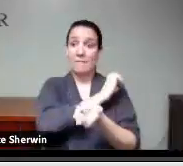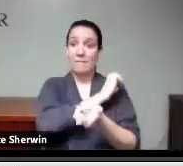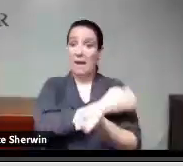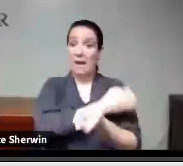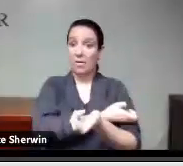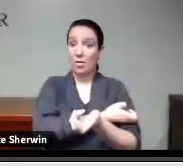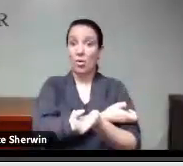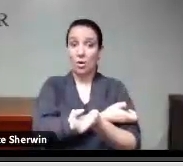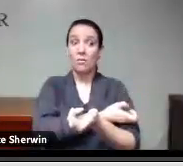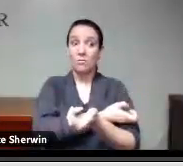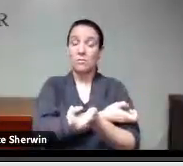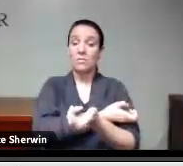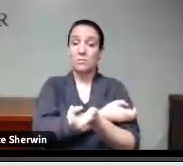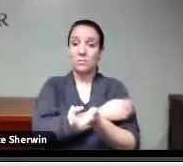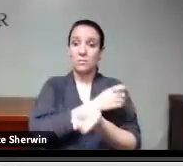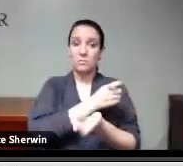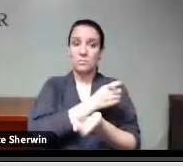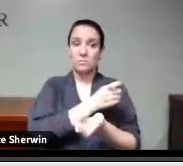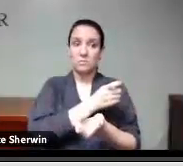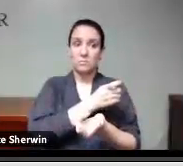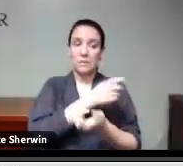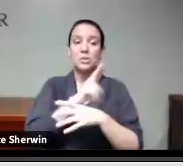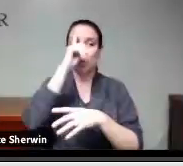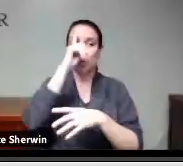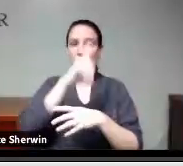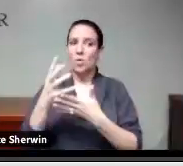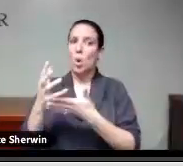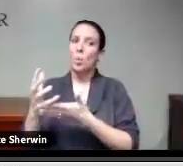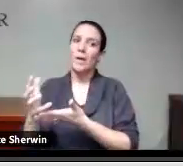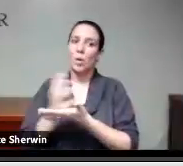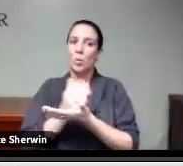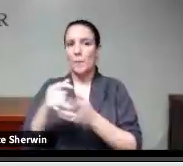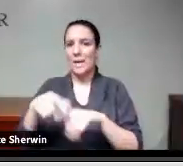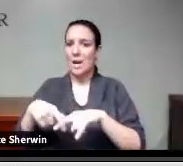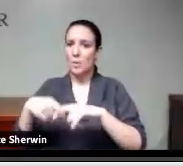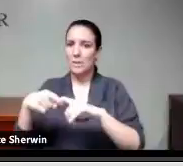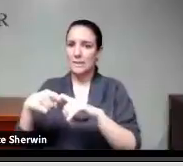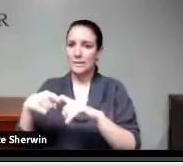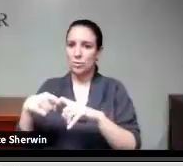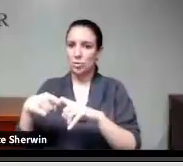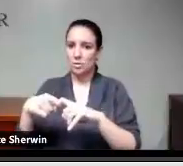retention aren't important. They're terribly important. The tricky part is that